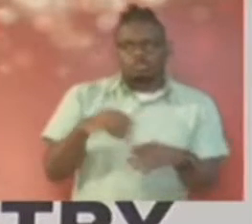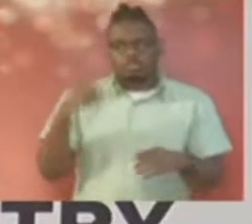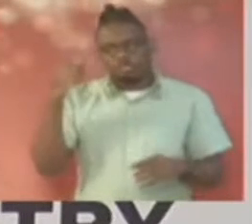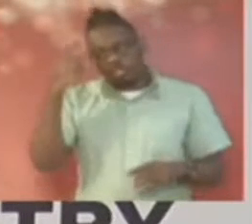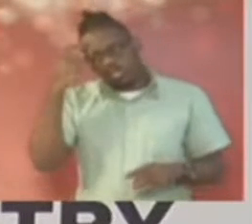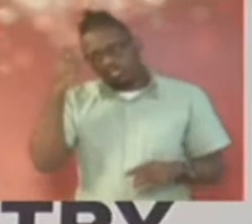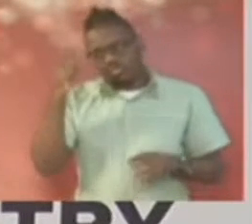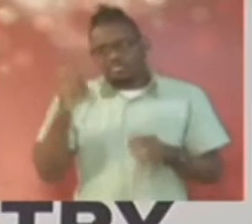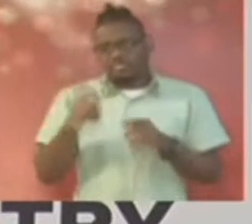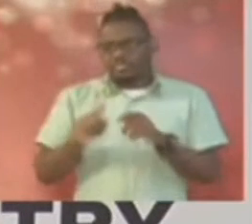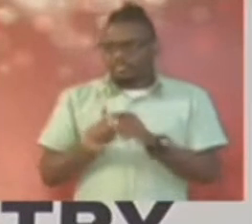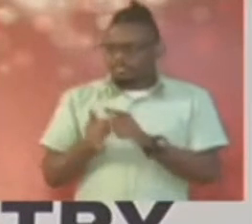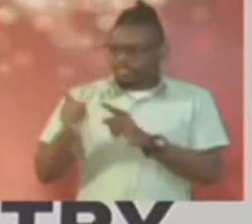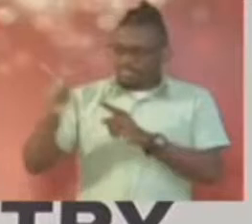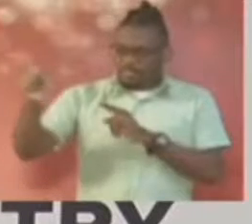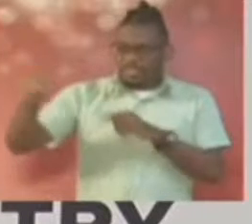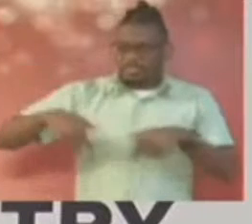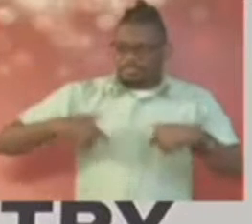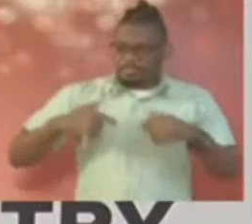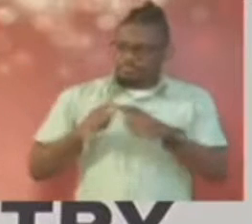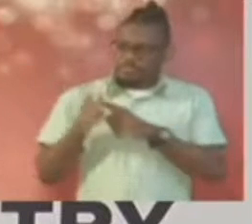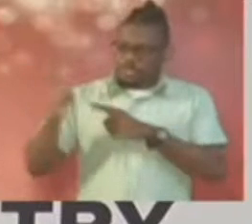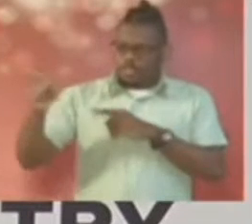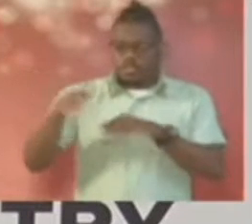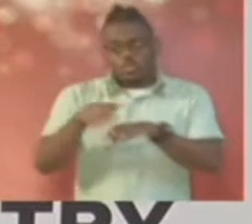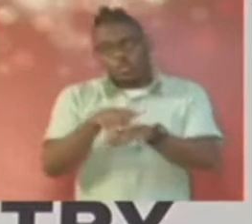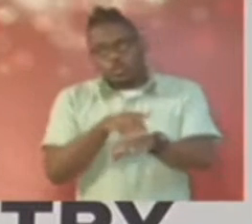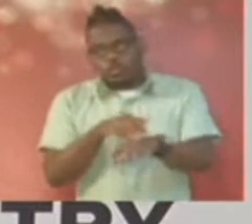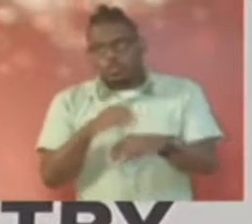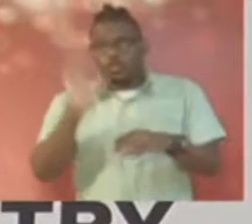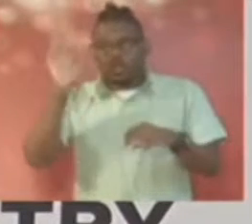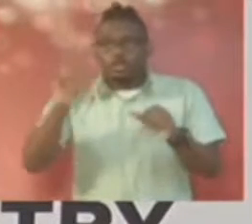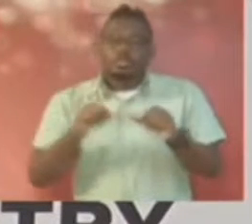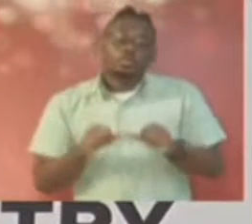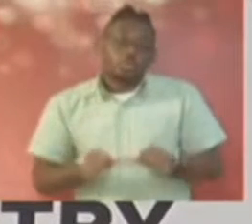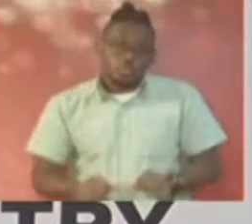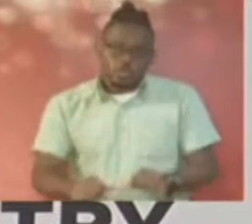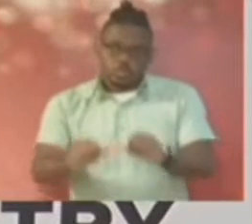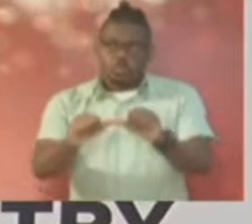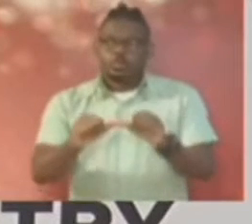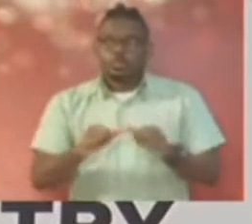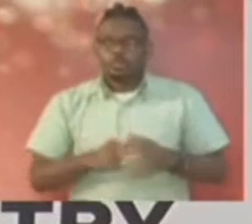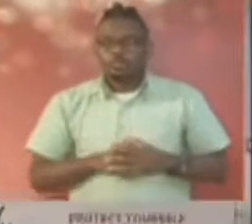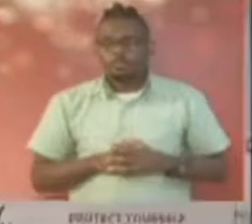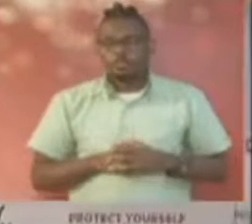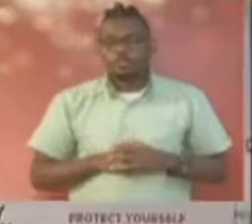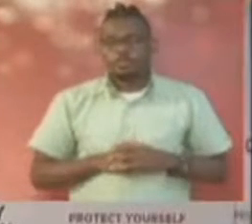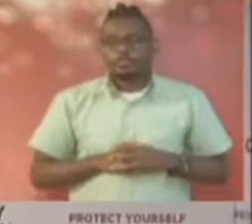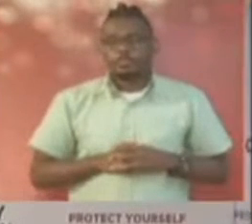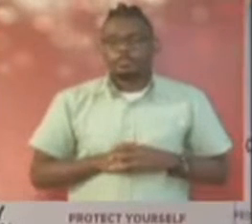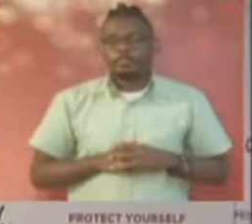will continue to maintain 24 to 72 hours in terms of our reporting timeline. Thank you very much,